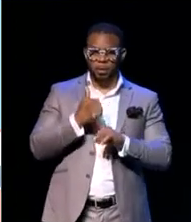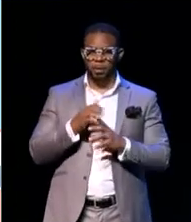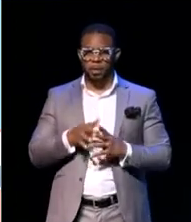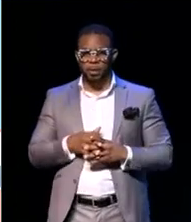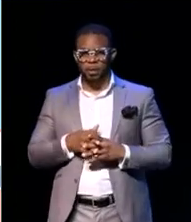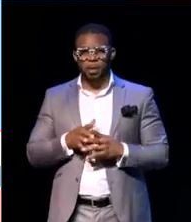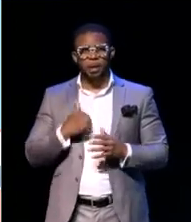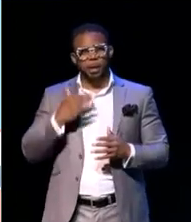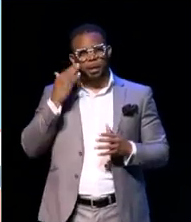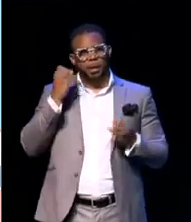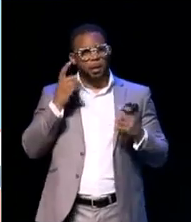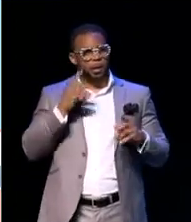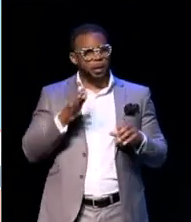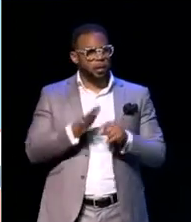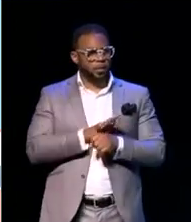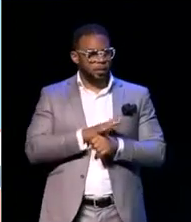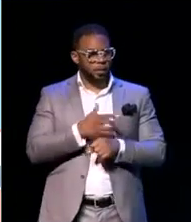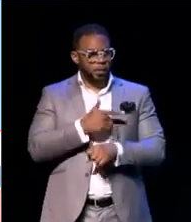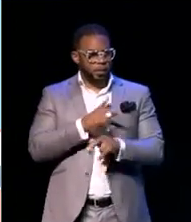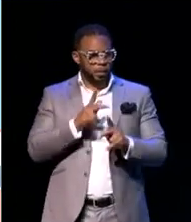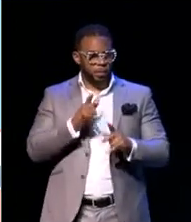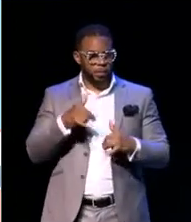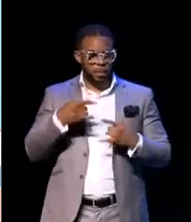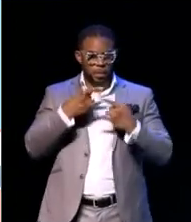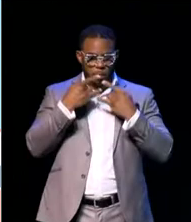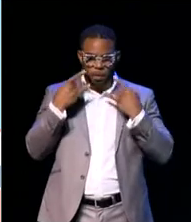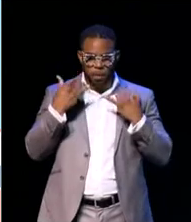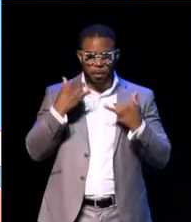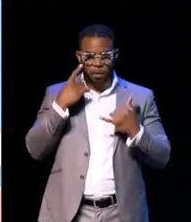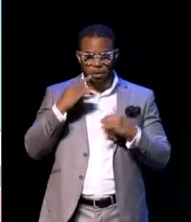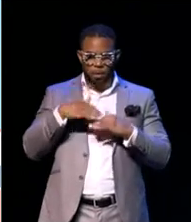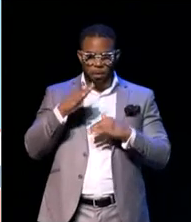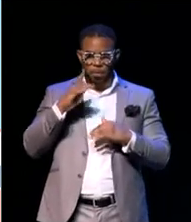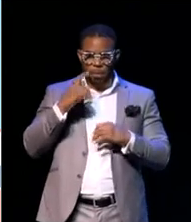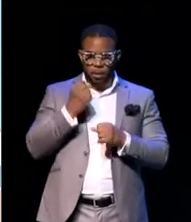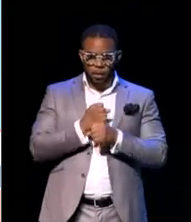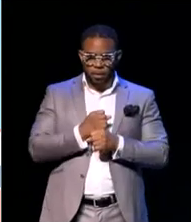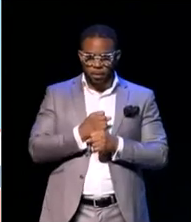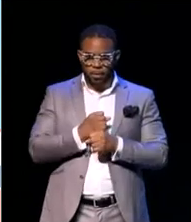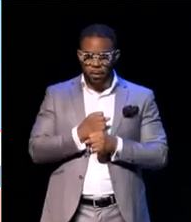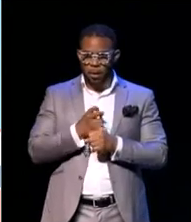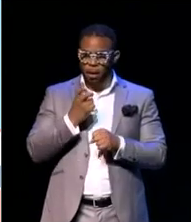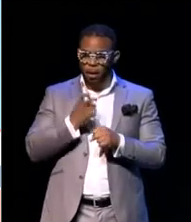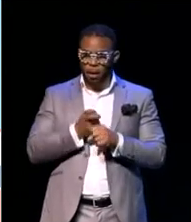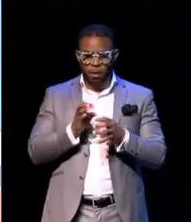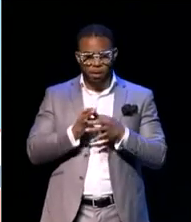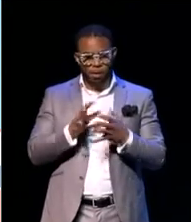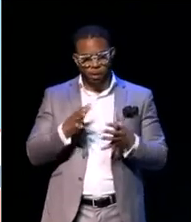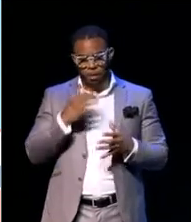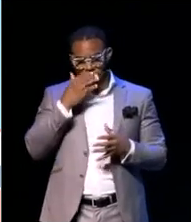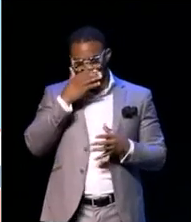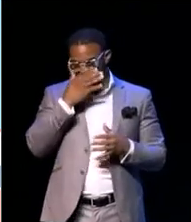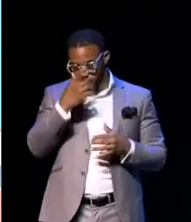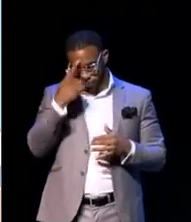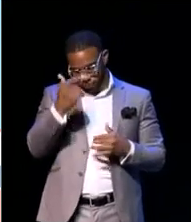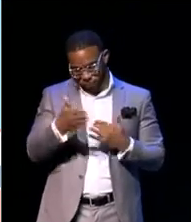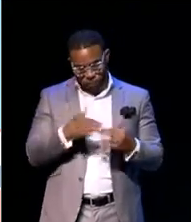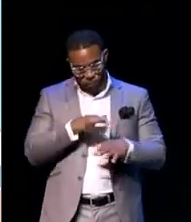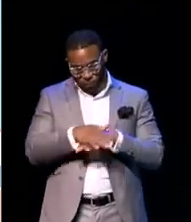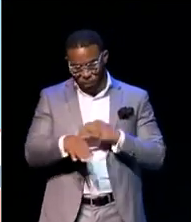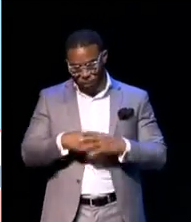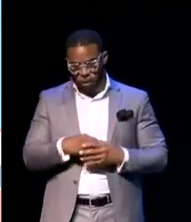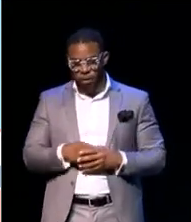yourself. But I know a lot of fully vaccinated folks, we've been wearing masks now for well over a year. It's hard to let go. Do what you feel